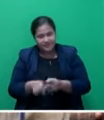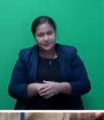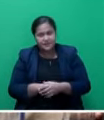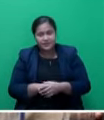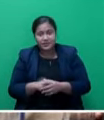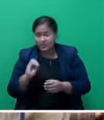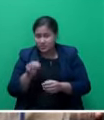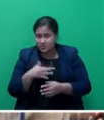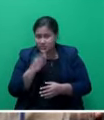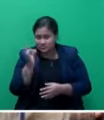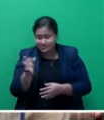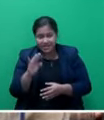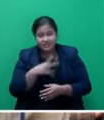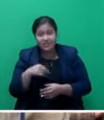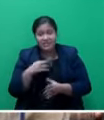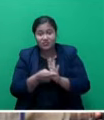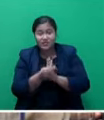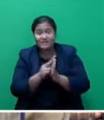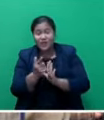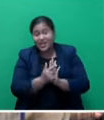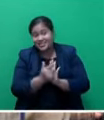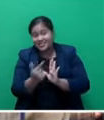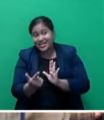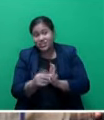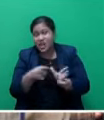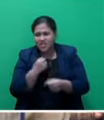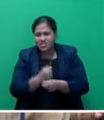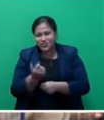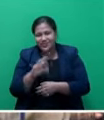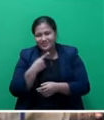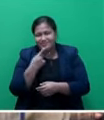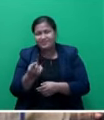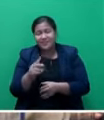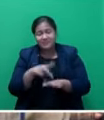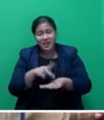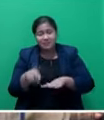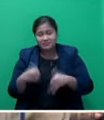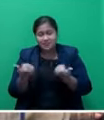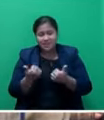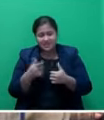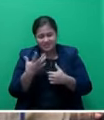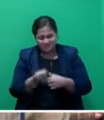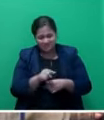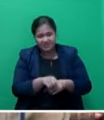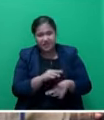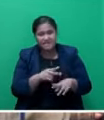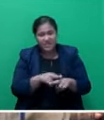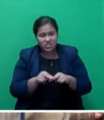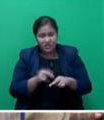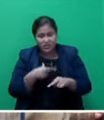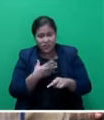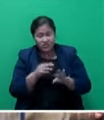remind the Minister on the review of the legislation. The Attorney General had informed Parliament that there are many estates in Fiji where, because of the